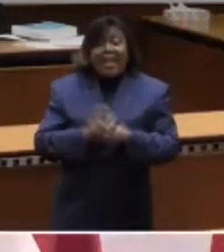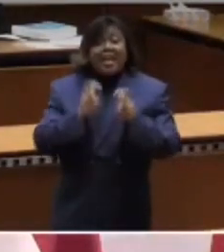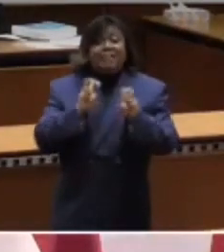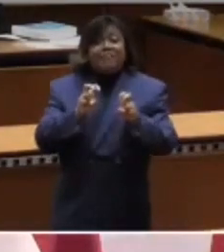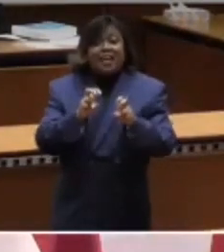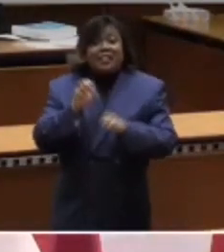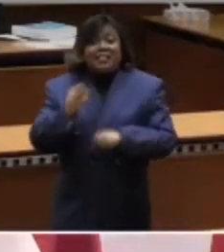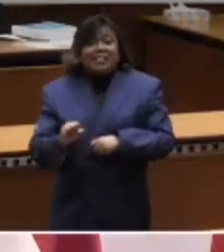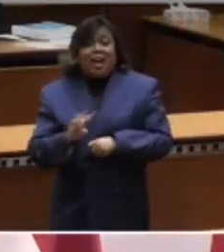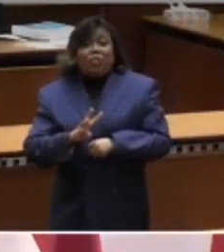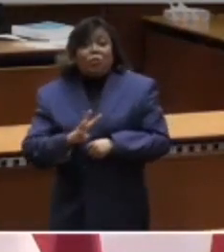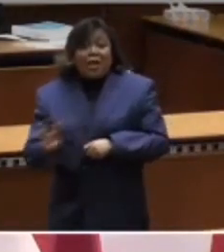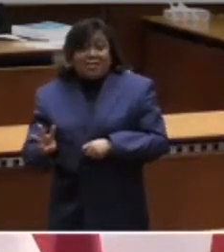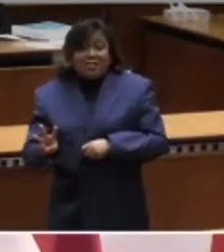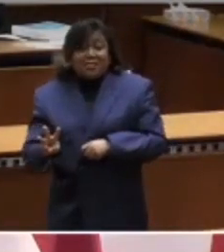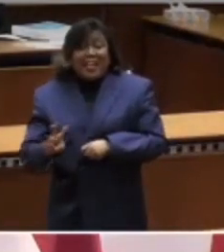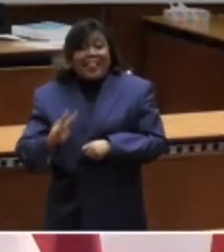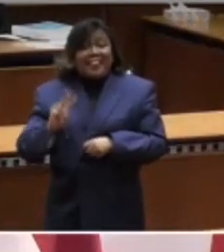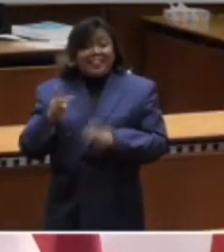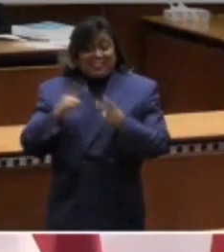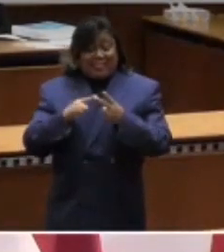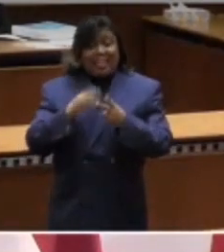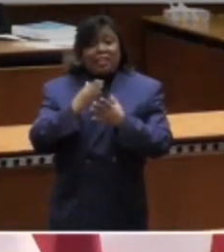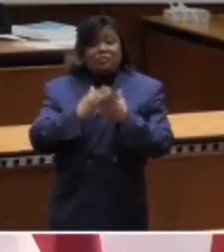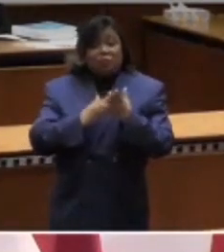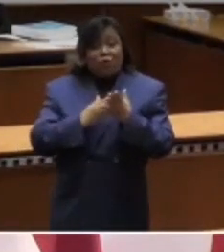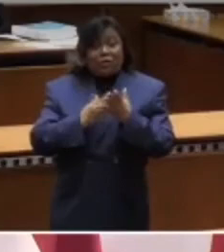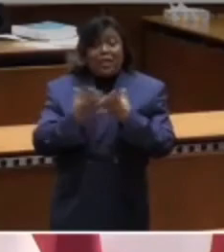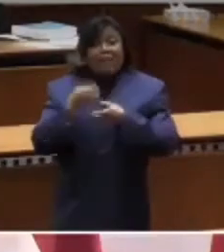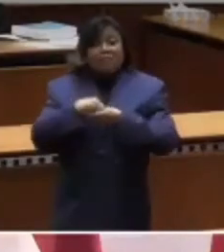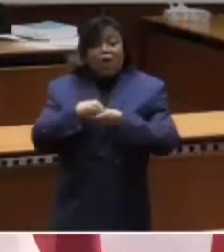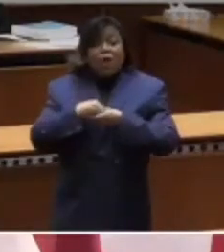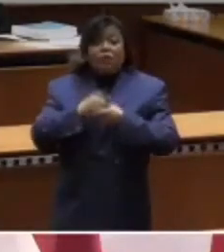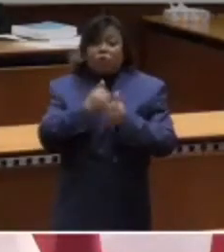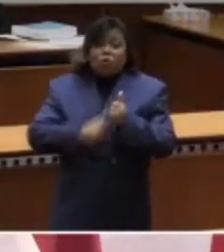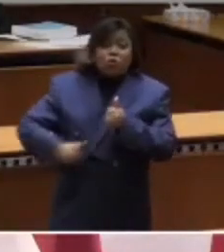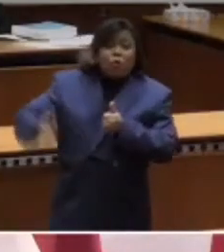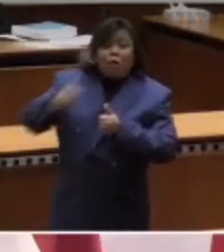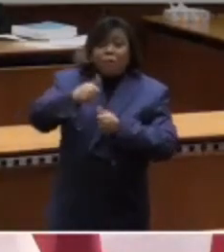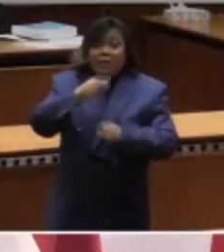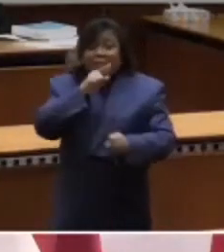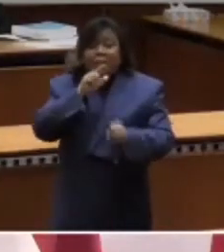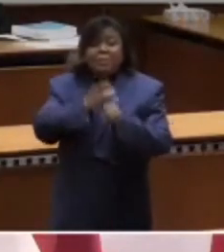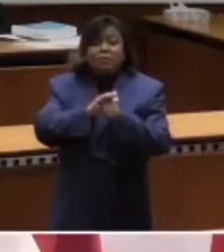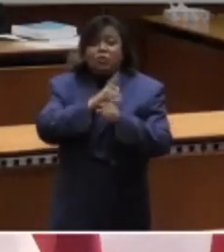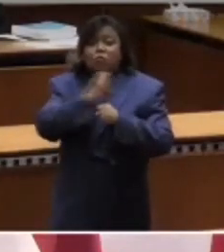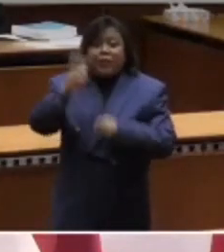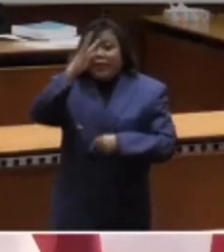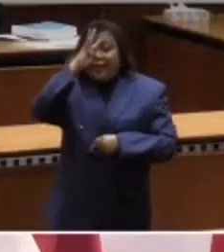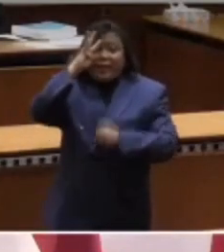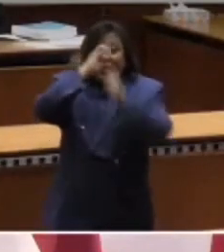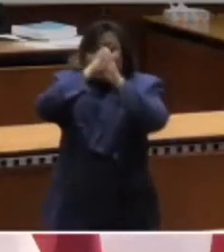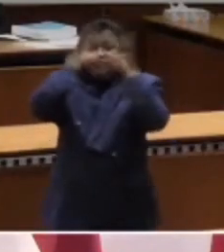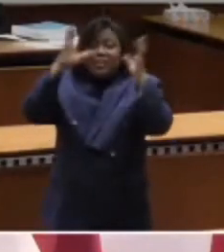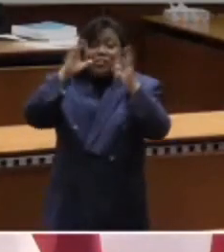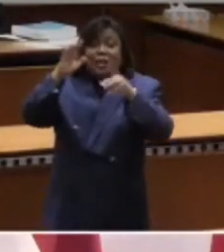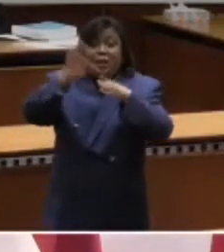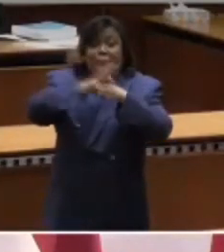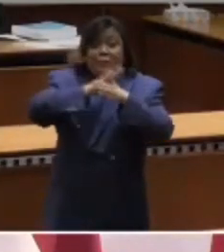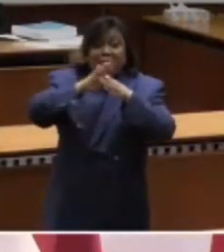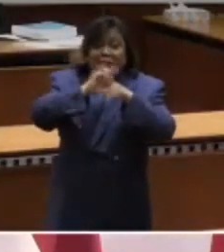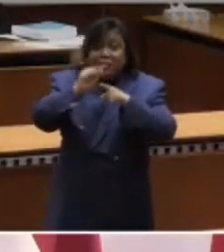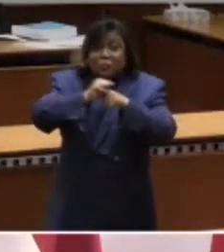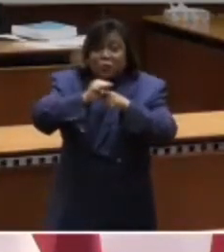Invest Southwest. The second component involves corporate commitments to re-envision business